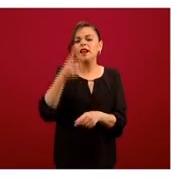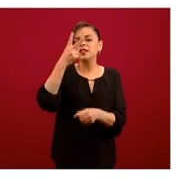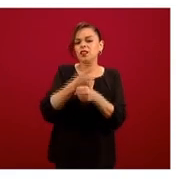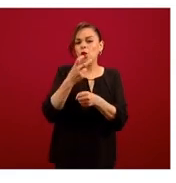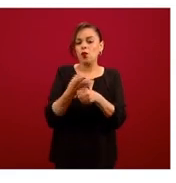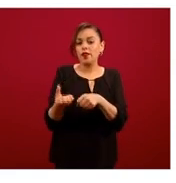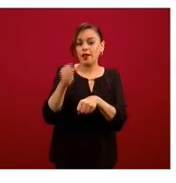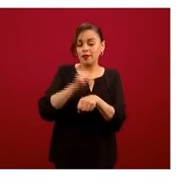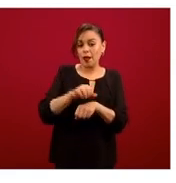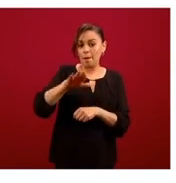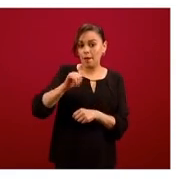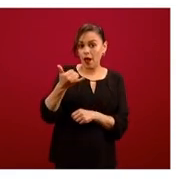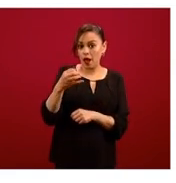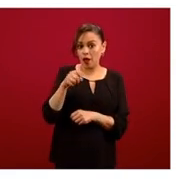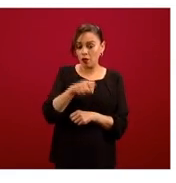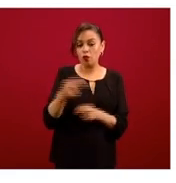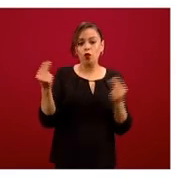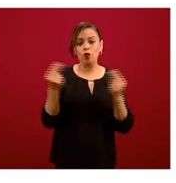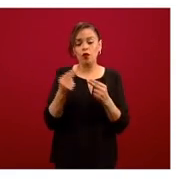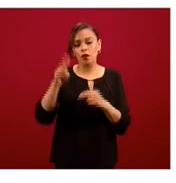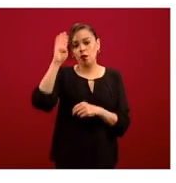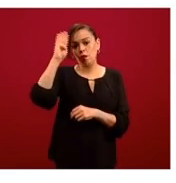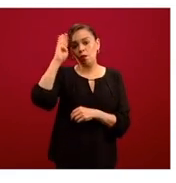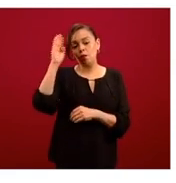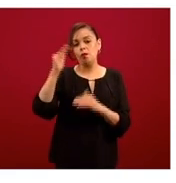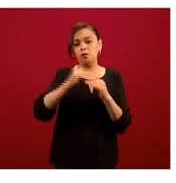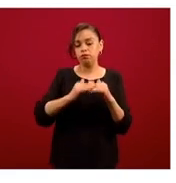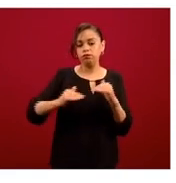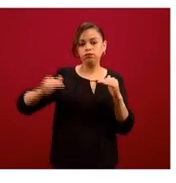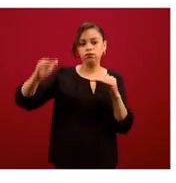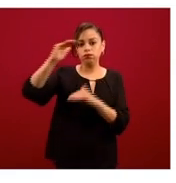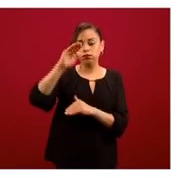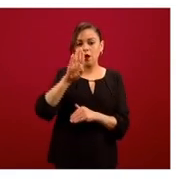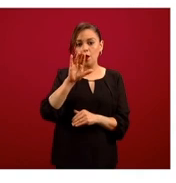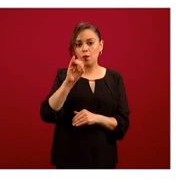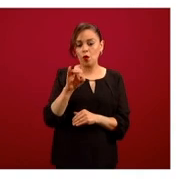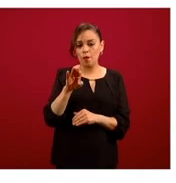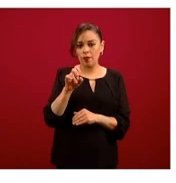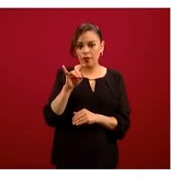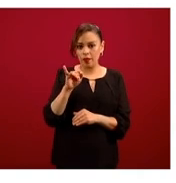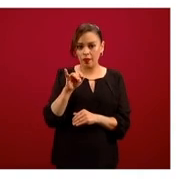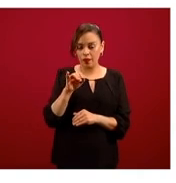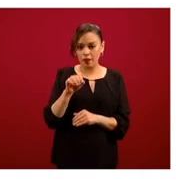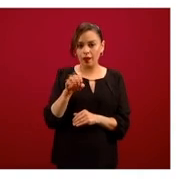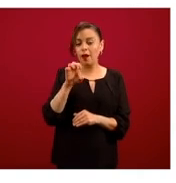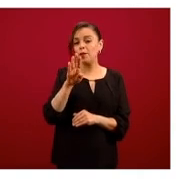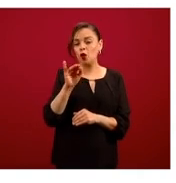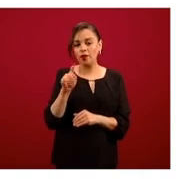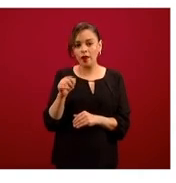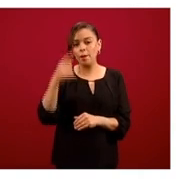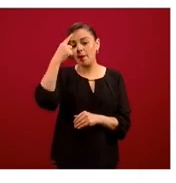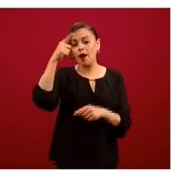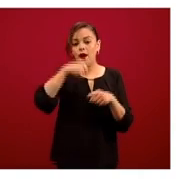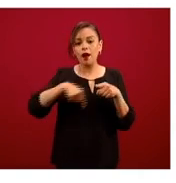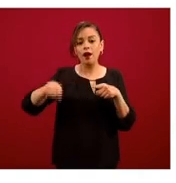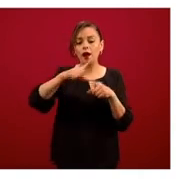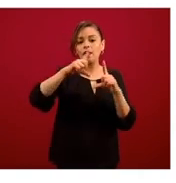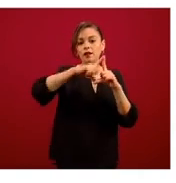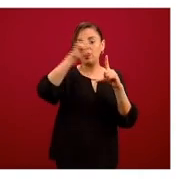so that for the 1st and 2nd of May, we have quality engineering